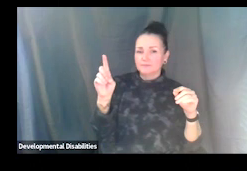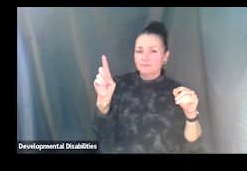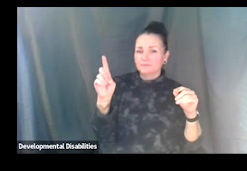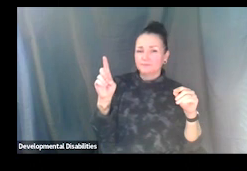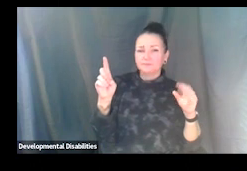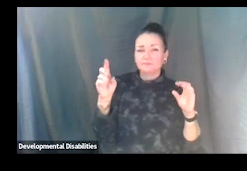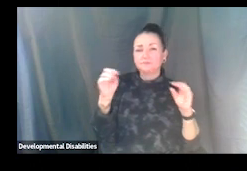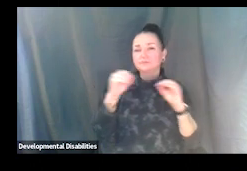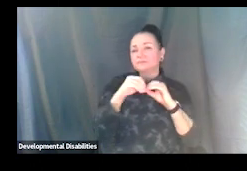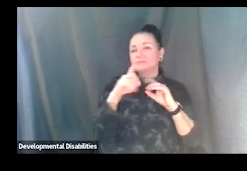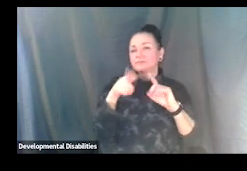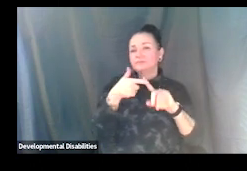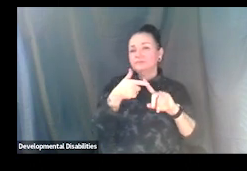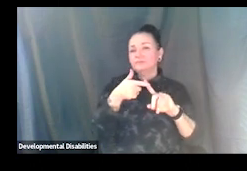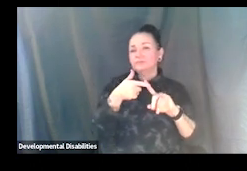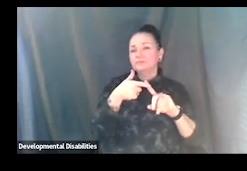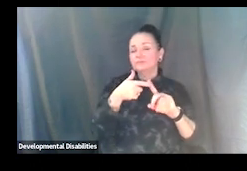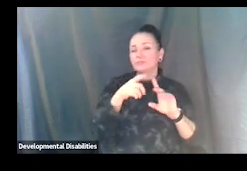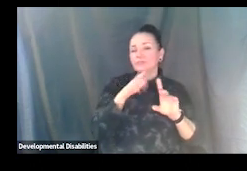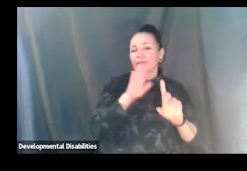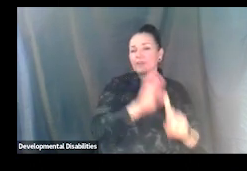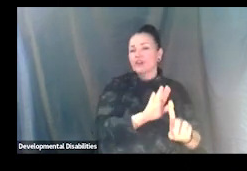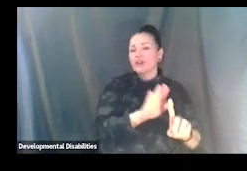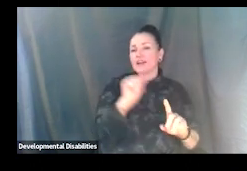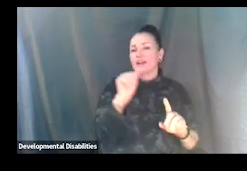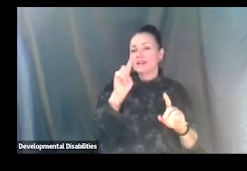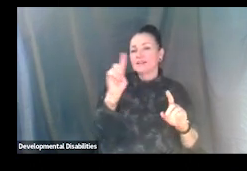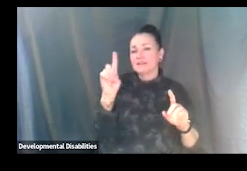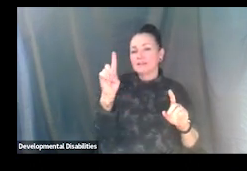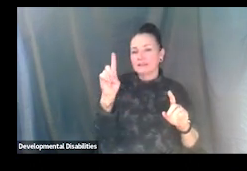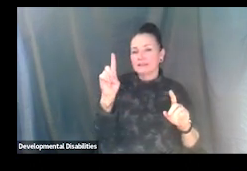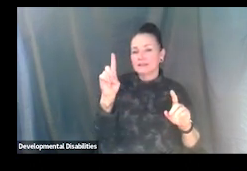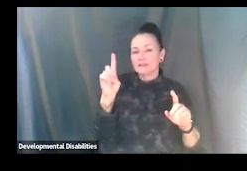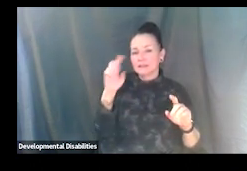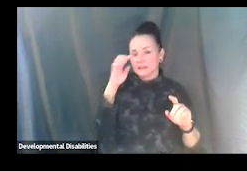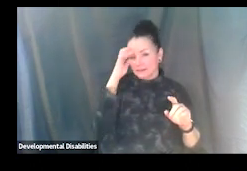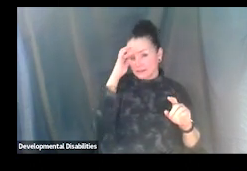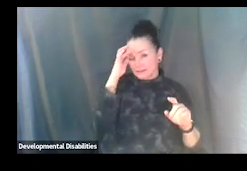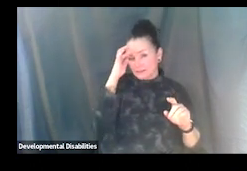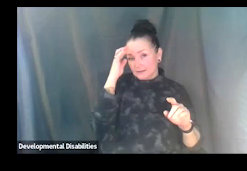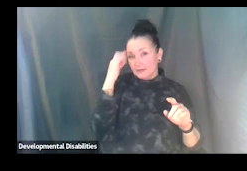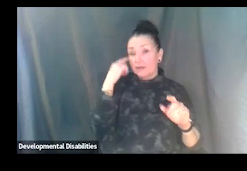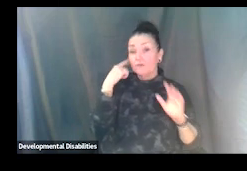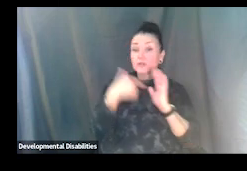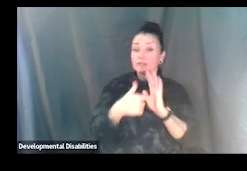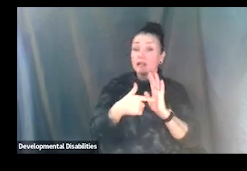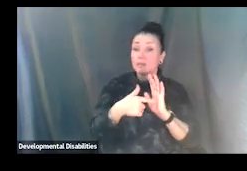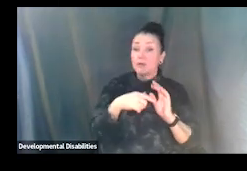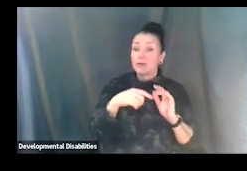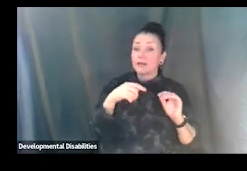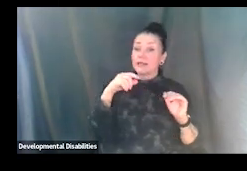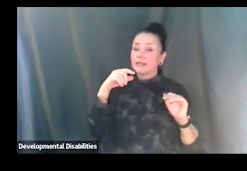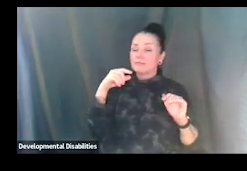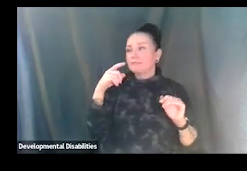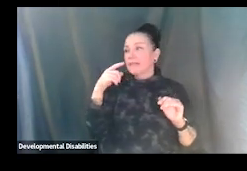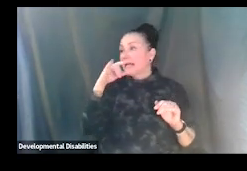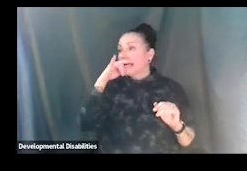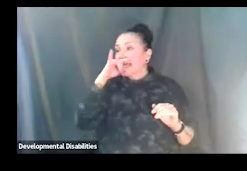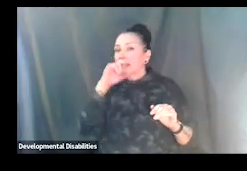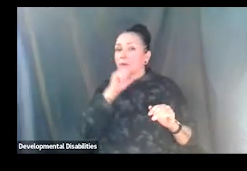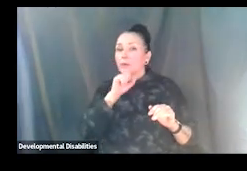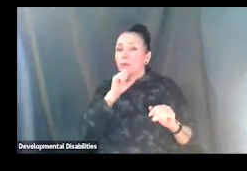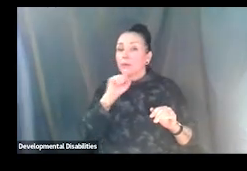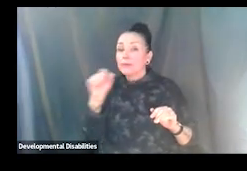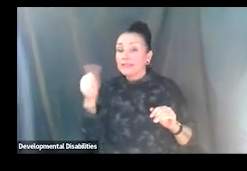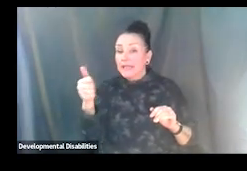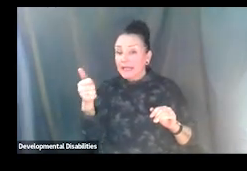attention and concentration and impulse control and things like that. So we have a 10-year-old child who functions like a 10-year-old, but their attention span is like a 5-year-old. So there's a